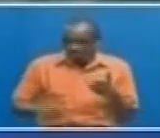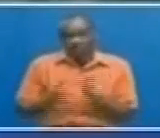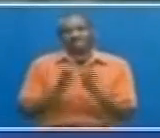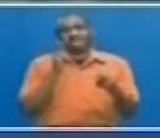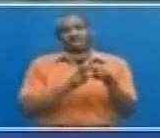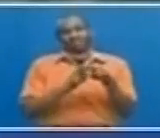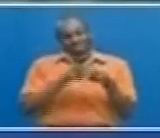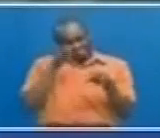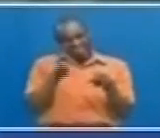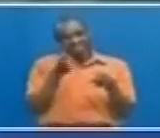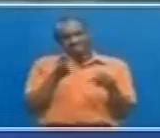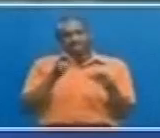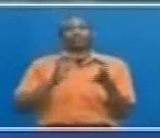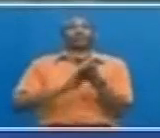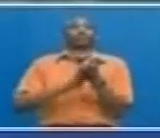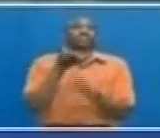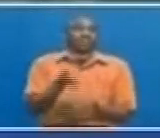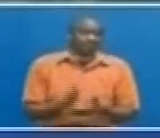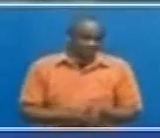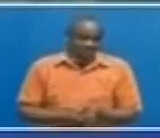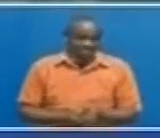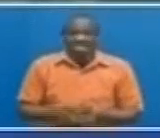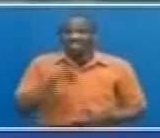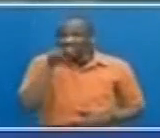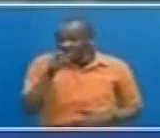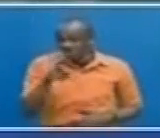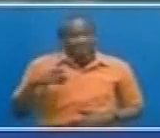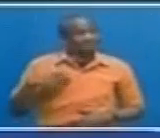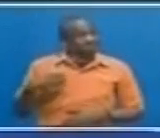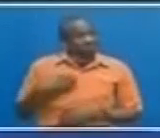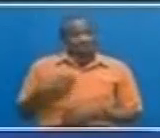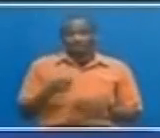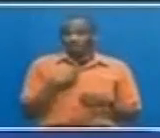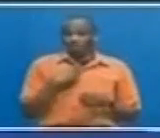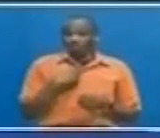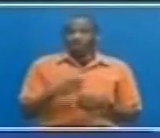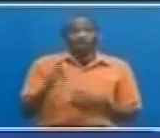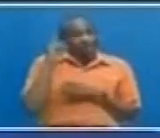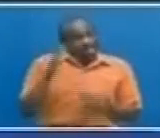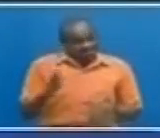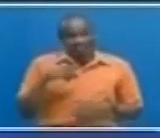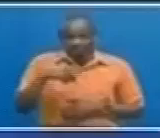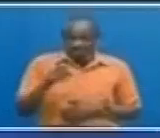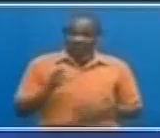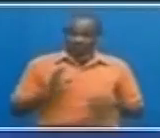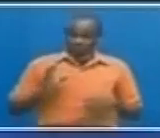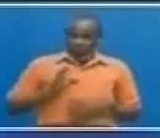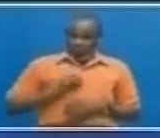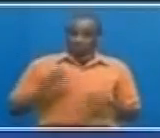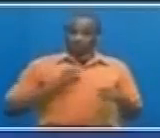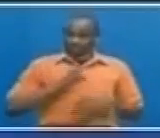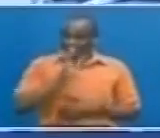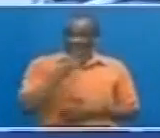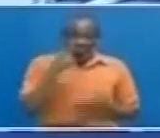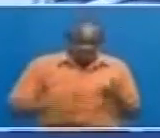name that was proposed. Lakini hilo halijawatuliza roho chama cha mawakili wanawake ambao wanatishia kuelekea